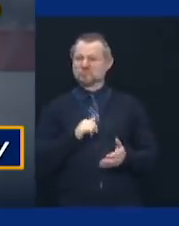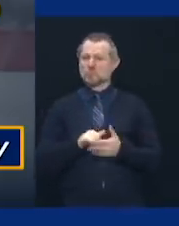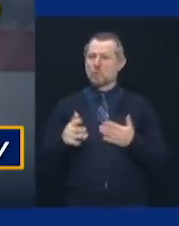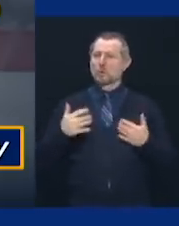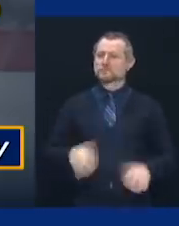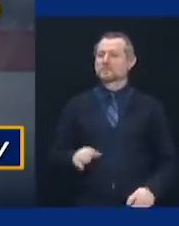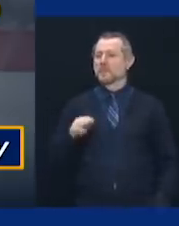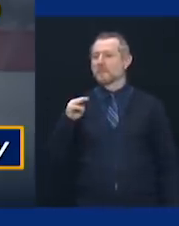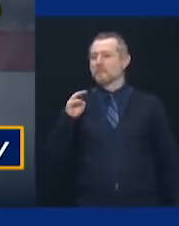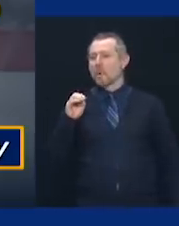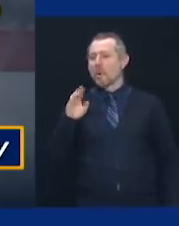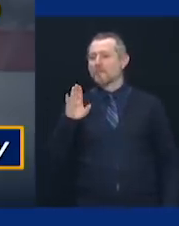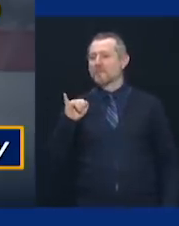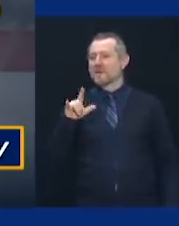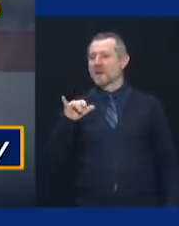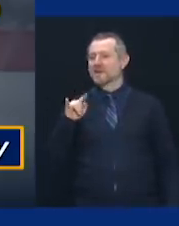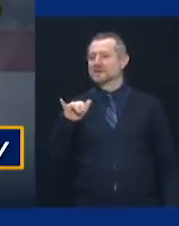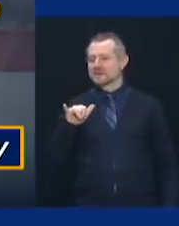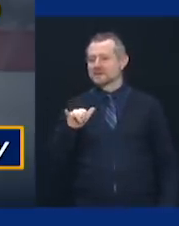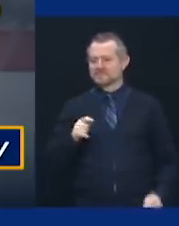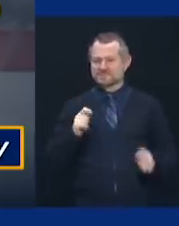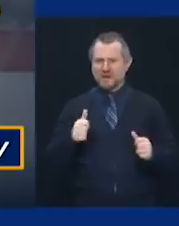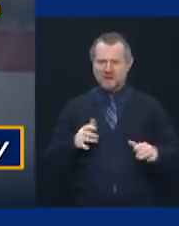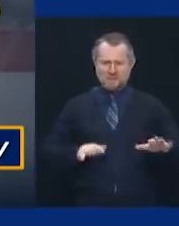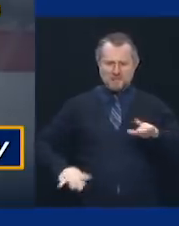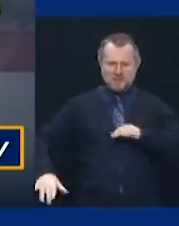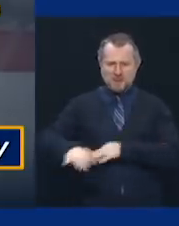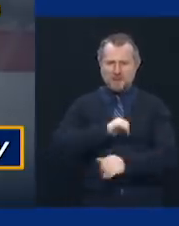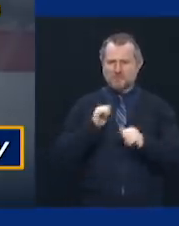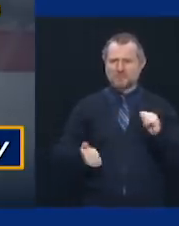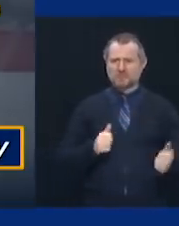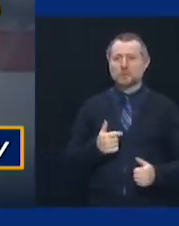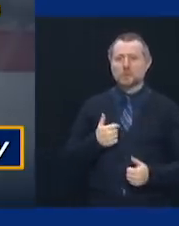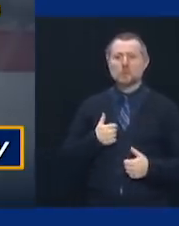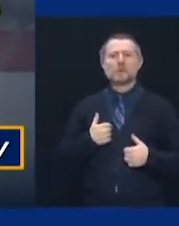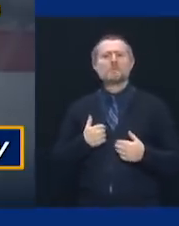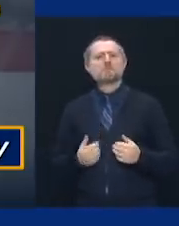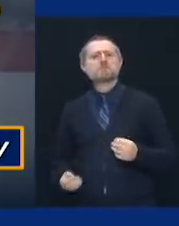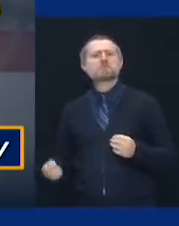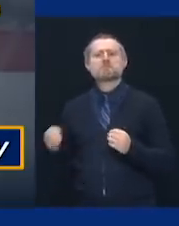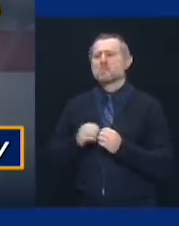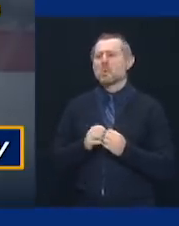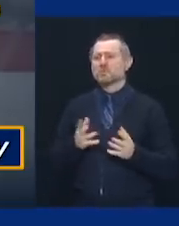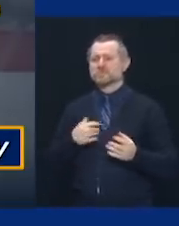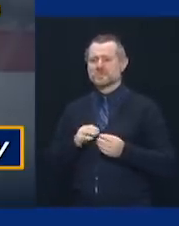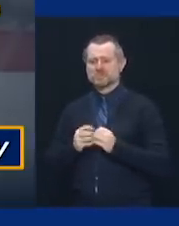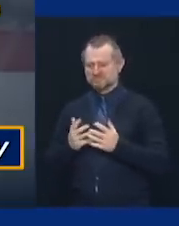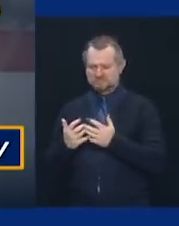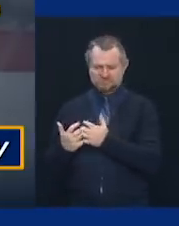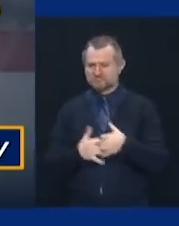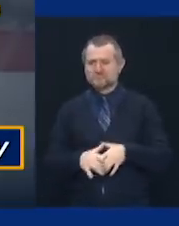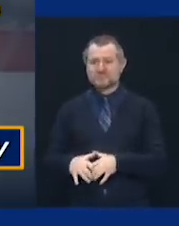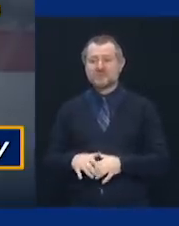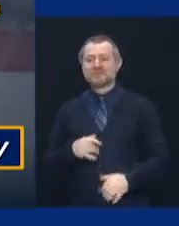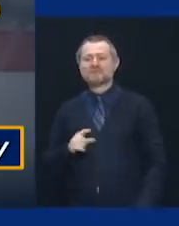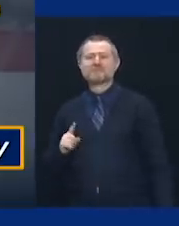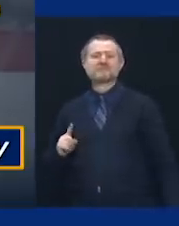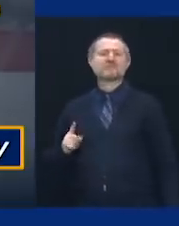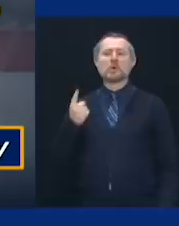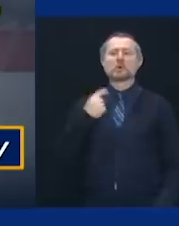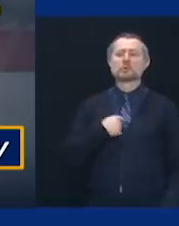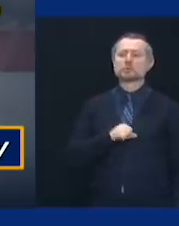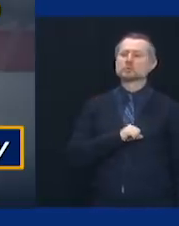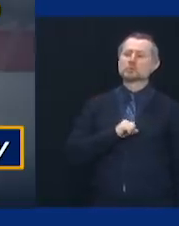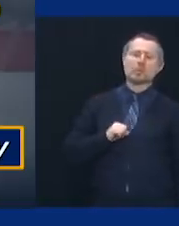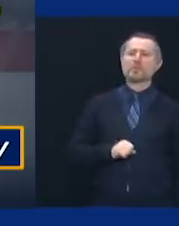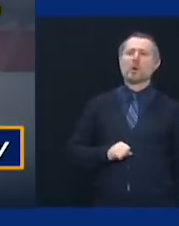faster, I believe, and more organized than any other state. We had the first superhero, Nurse Sandra Lindsay. She is my